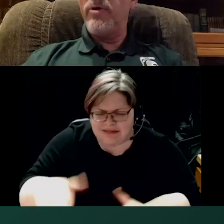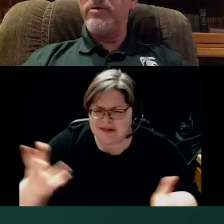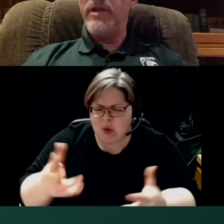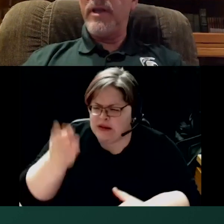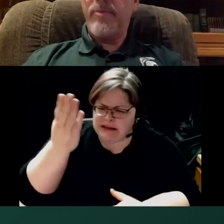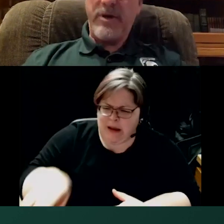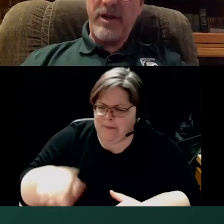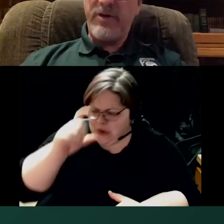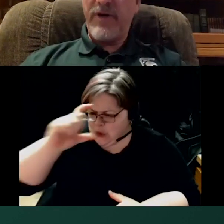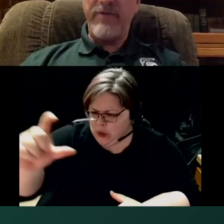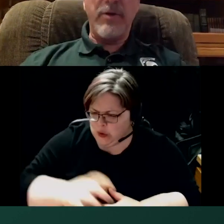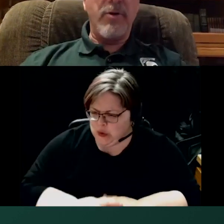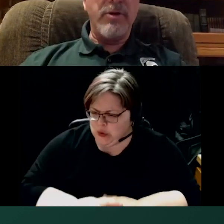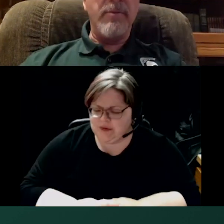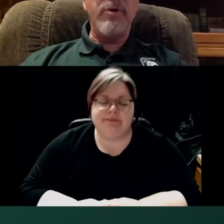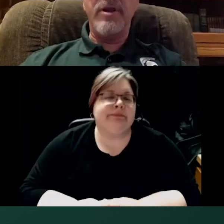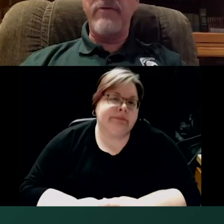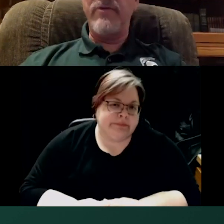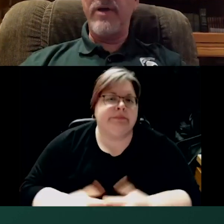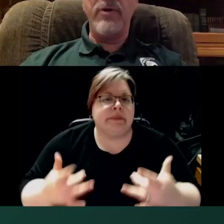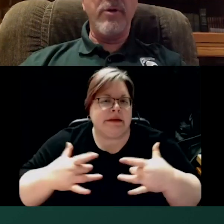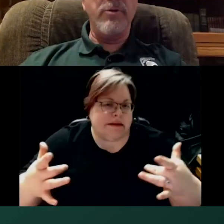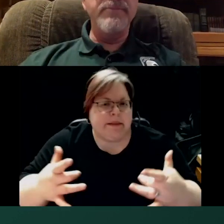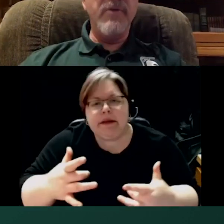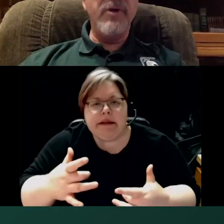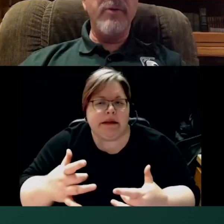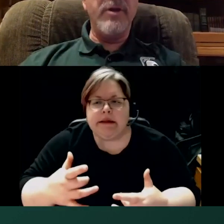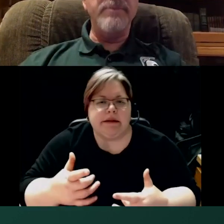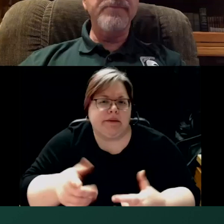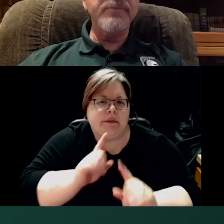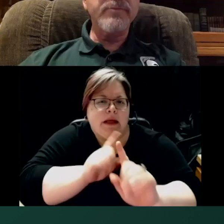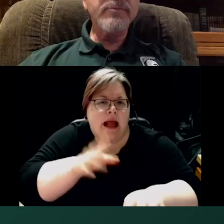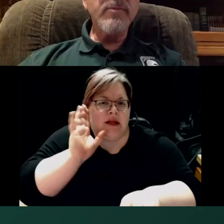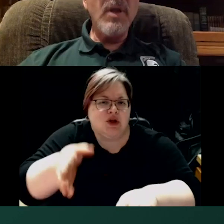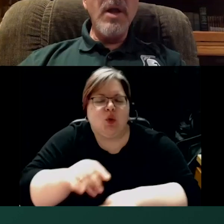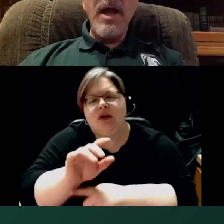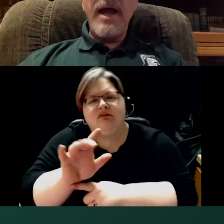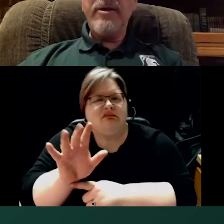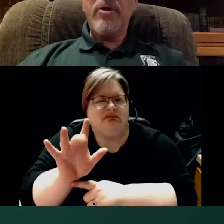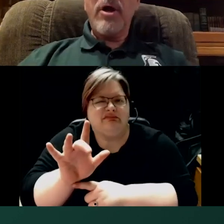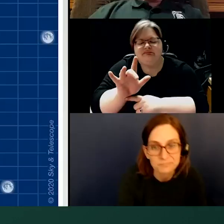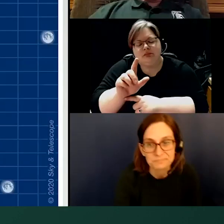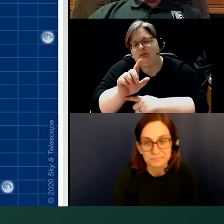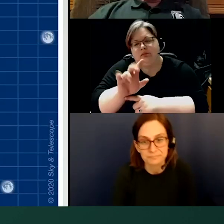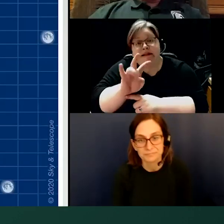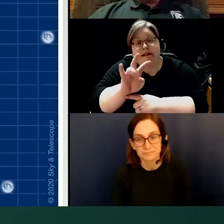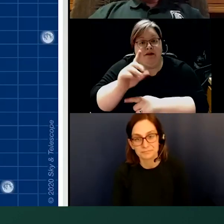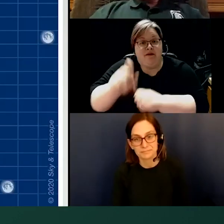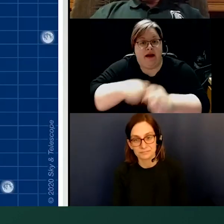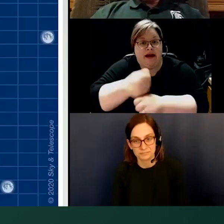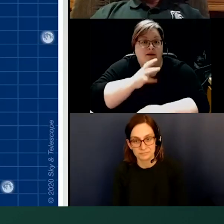which is about a little less than 75 years old, a little more than 75 years old, fairly recent. And let's talk about blue